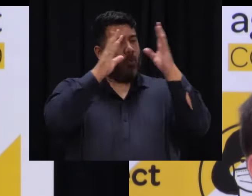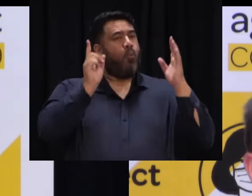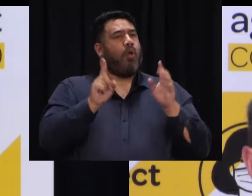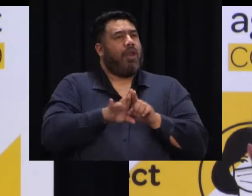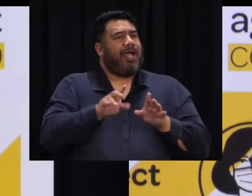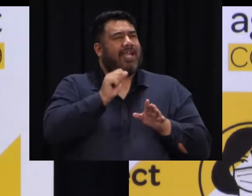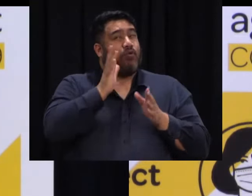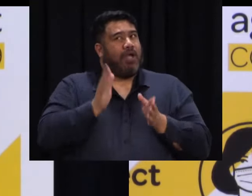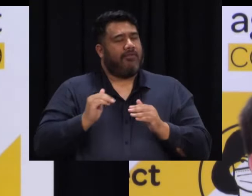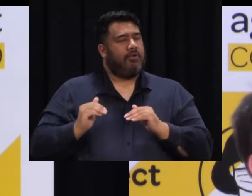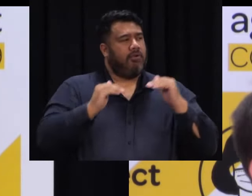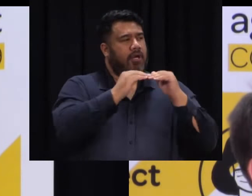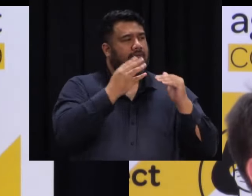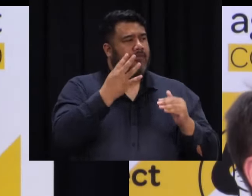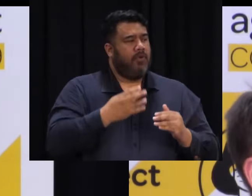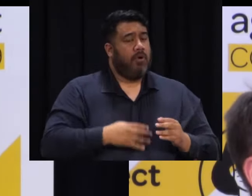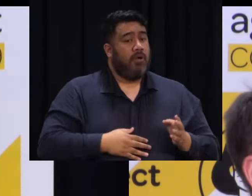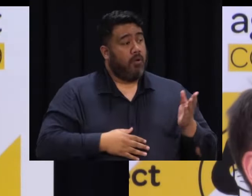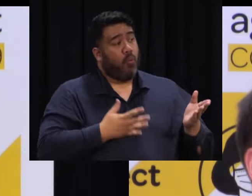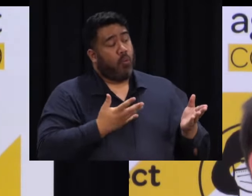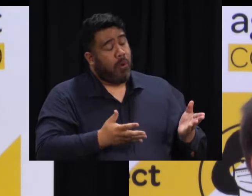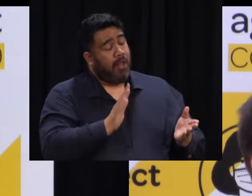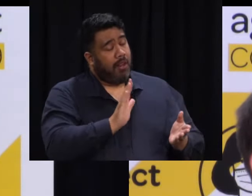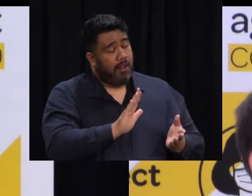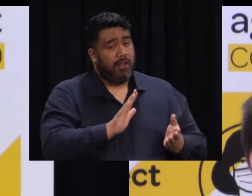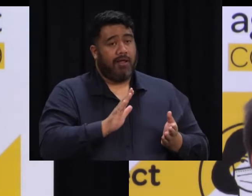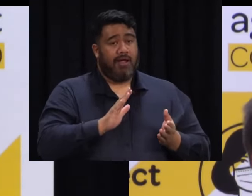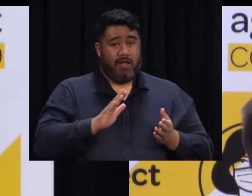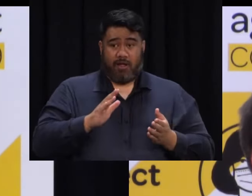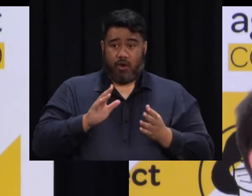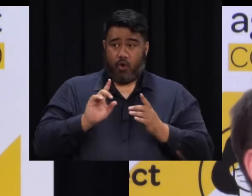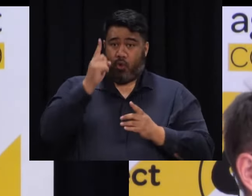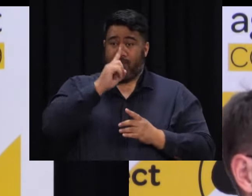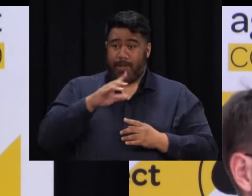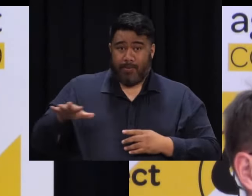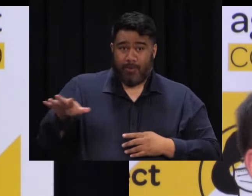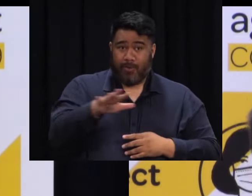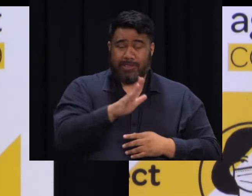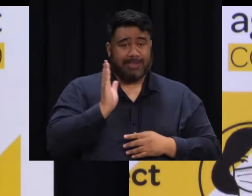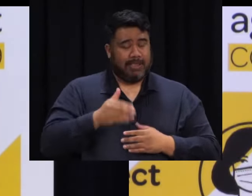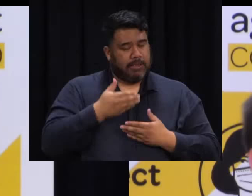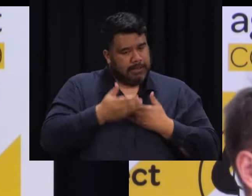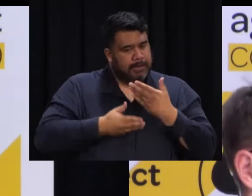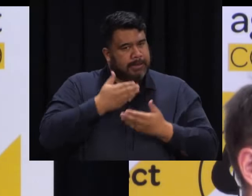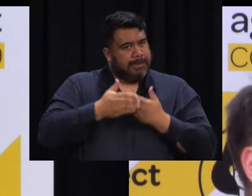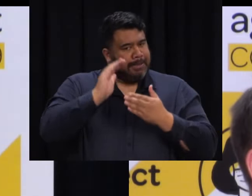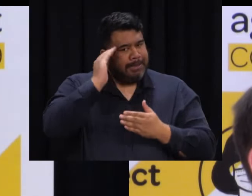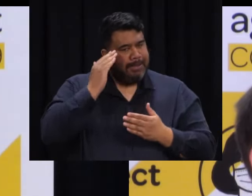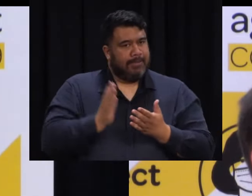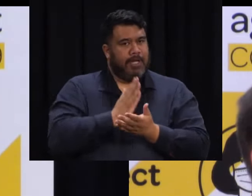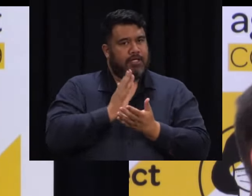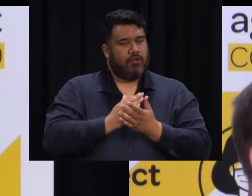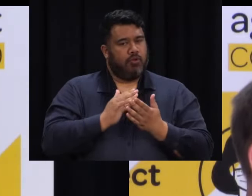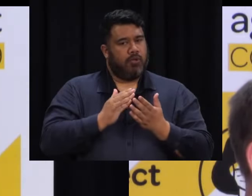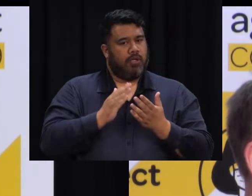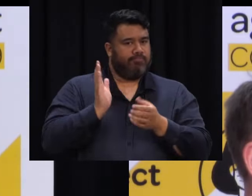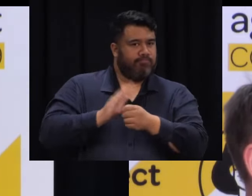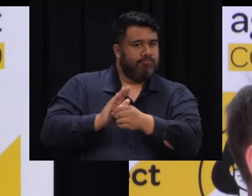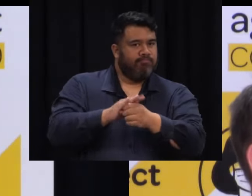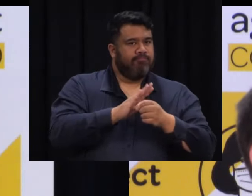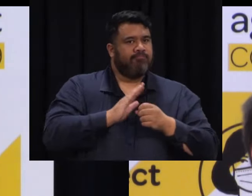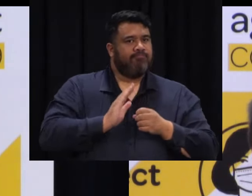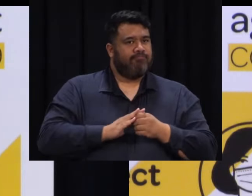Aucklanders, as the vast majority of them have already, will continue to support the effort. And they're just as interested as we are in stamping the outbreak